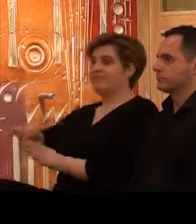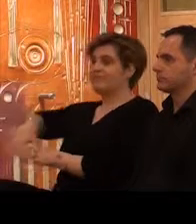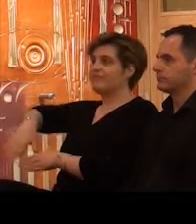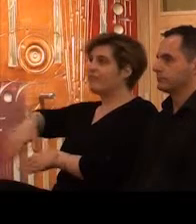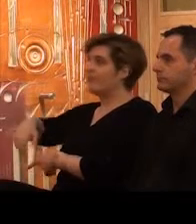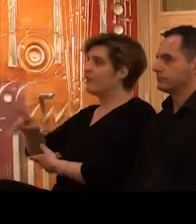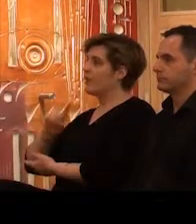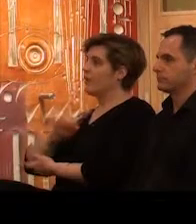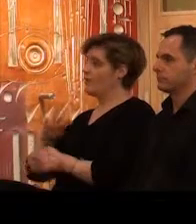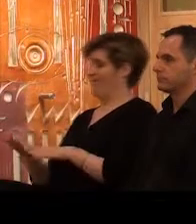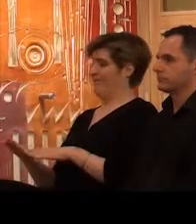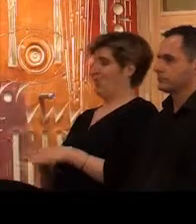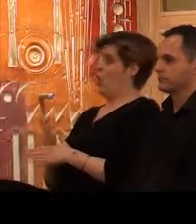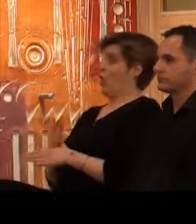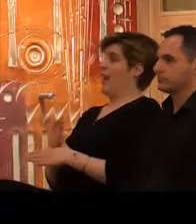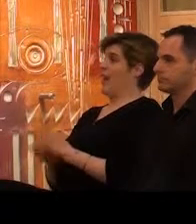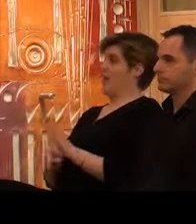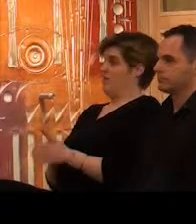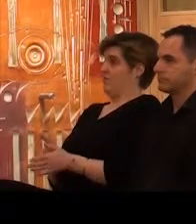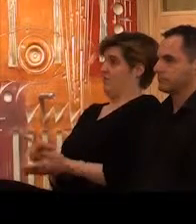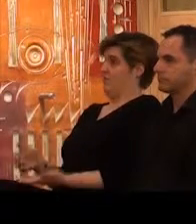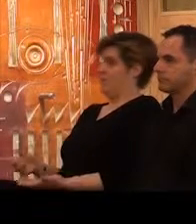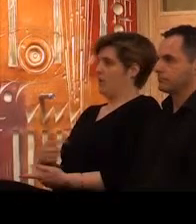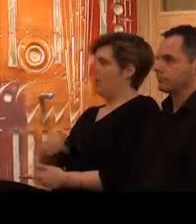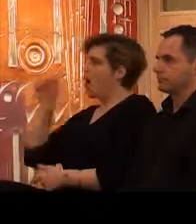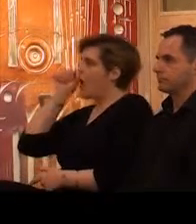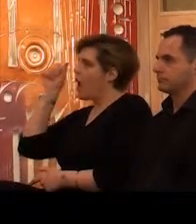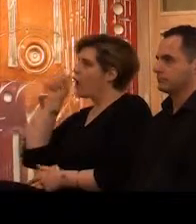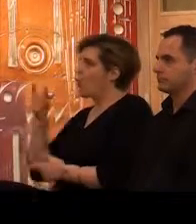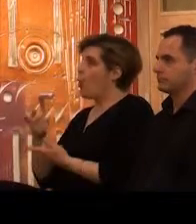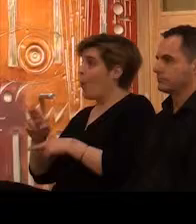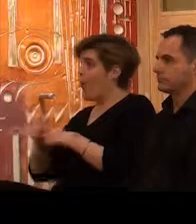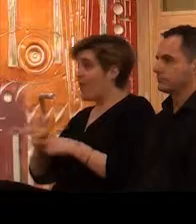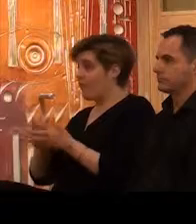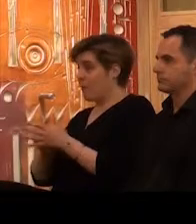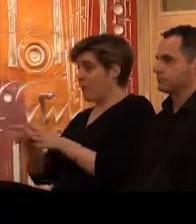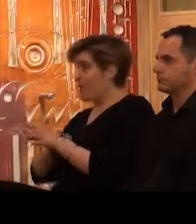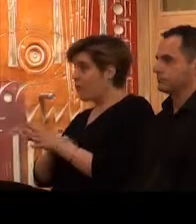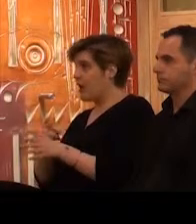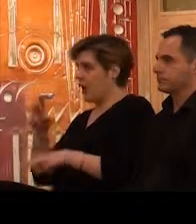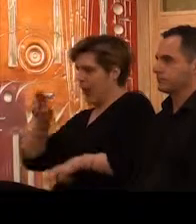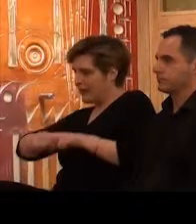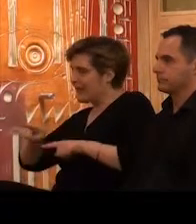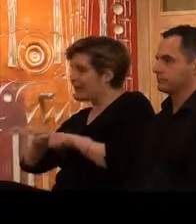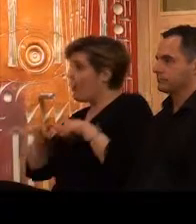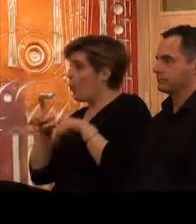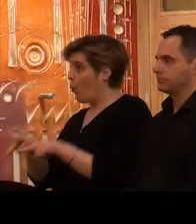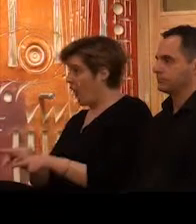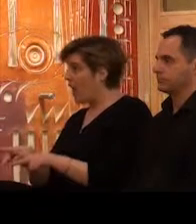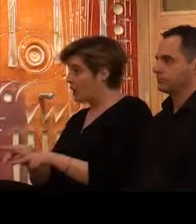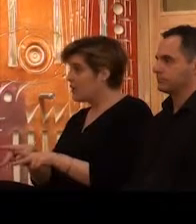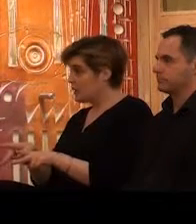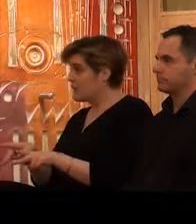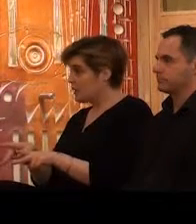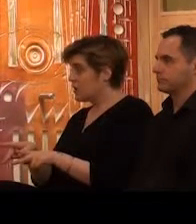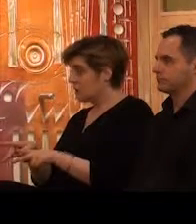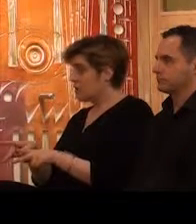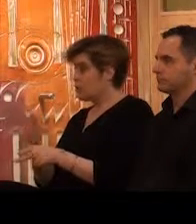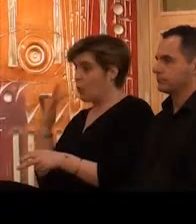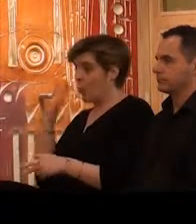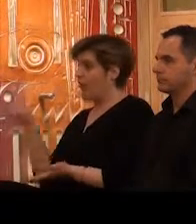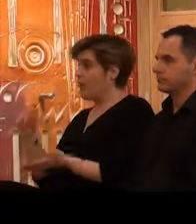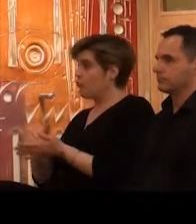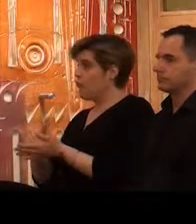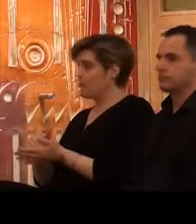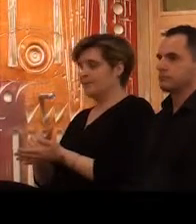I know that any assessment that would have been done with Mary when she first came into our class, if she'd been asked to do anything involved in marking,